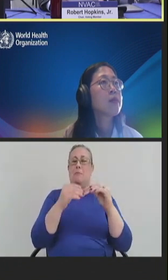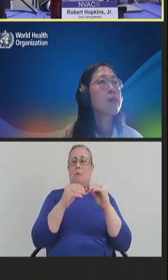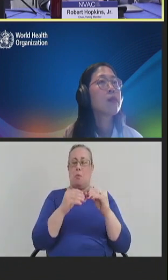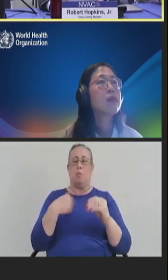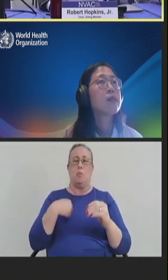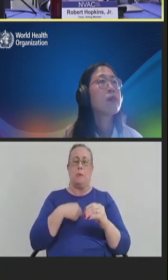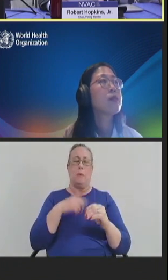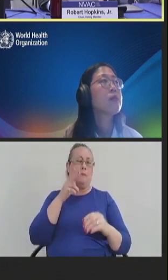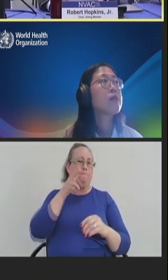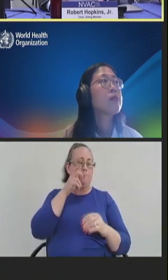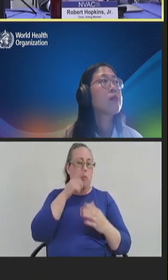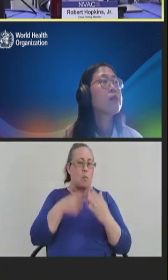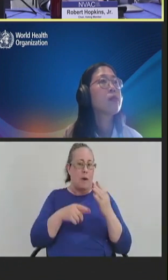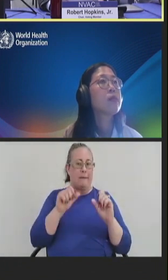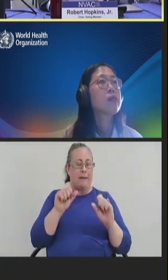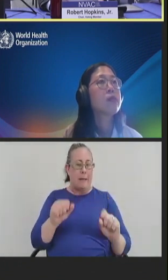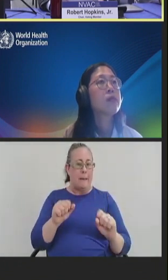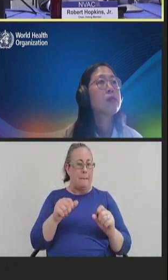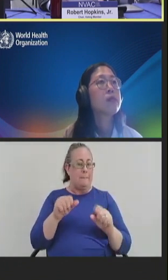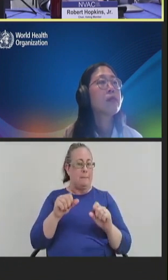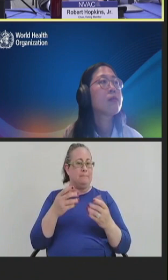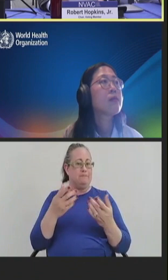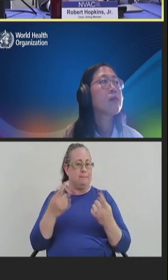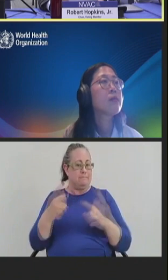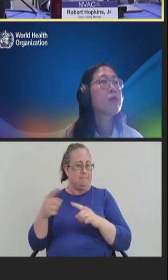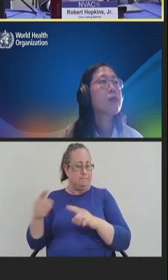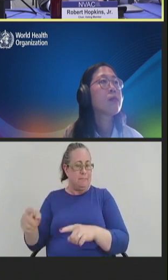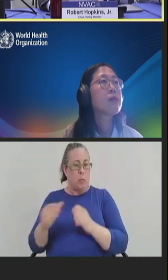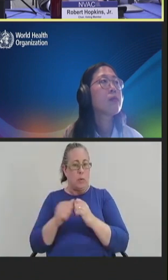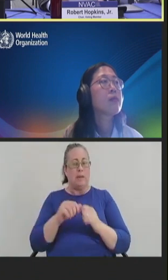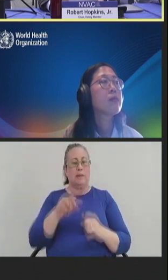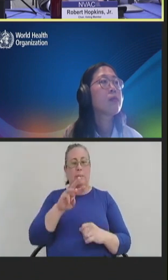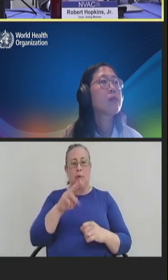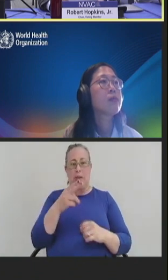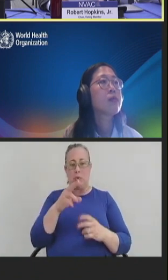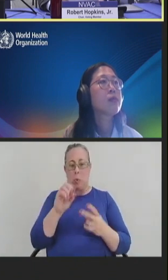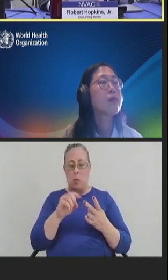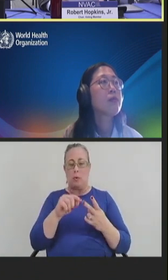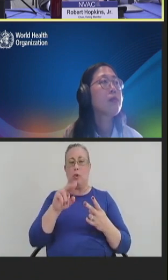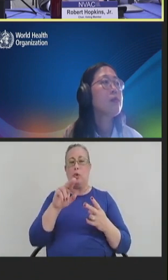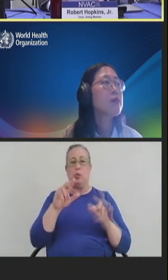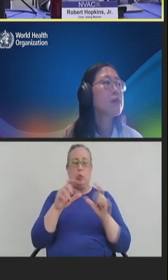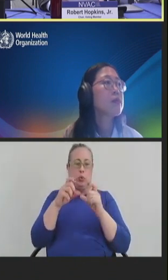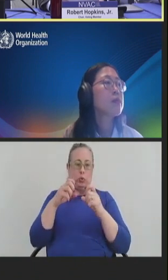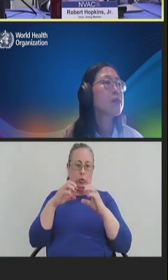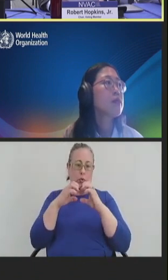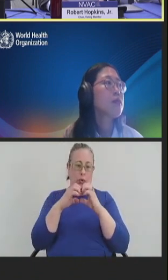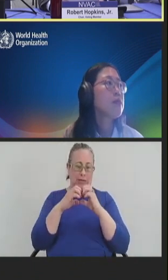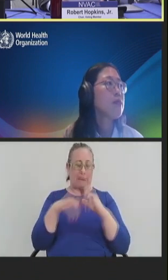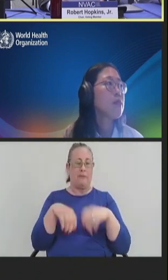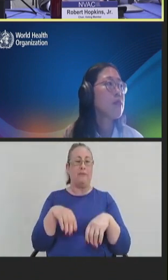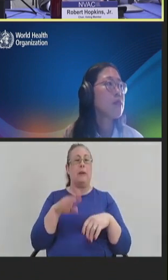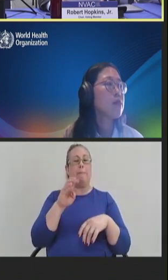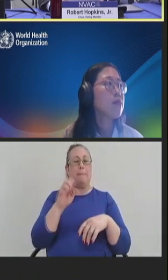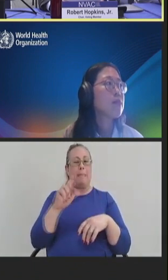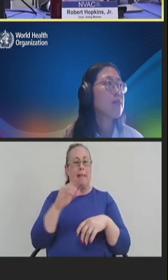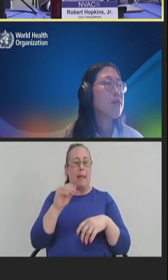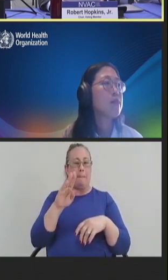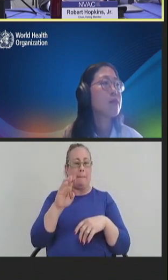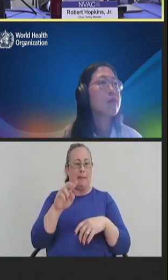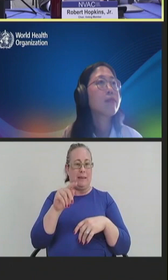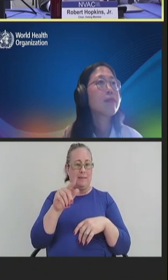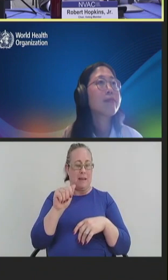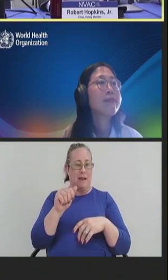possible, a joint campaign of WHO, UNICEF, Gavi, and the Bill and Melinda Gates Foundation.